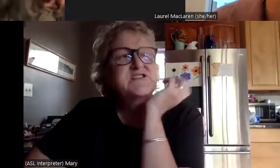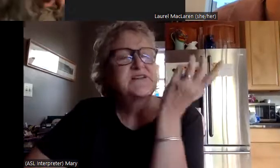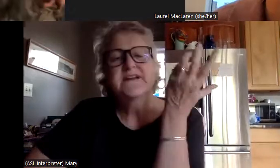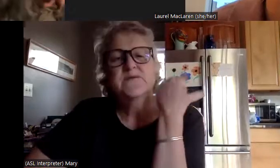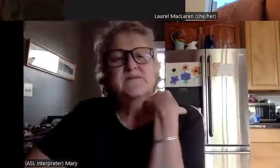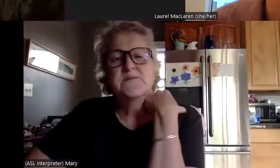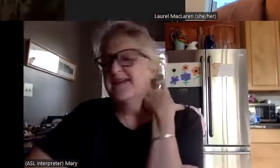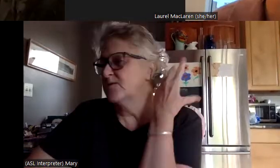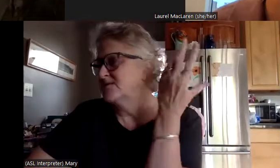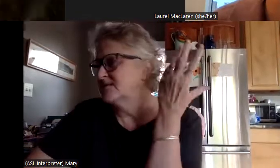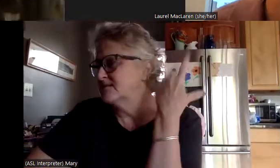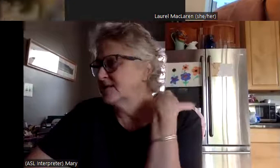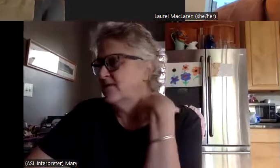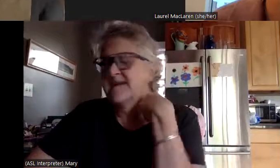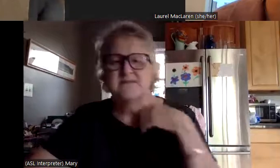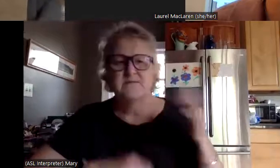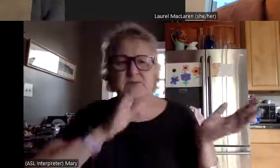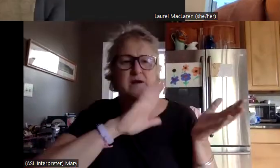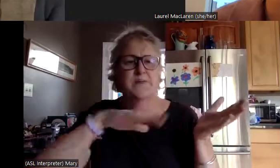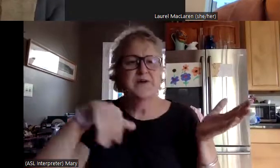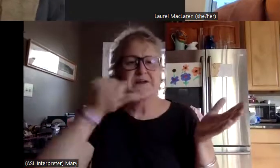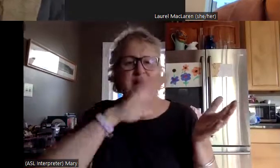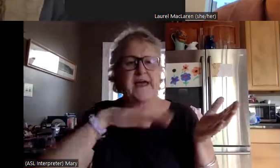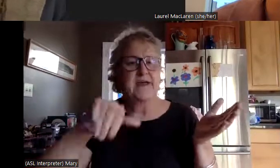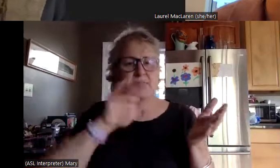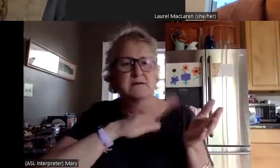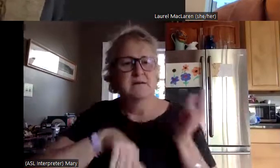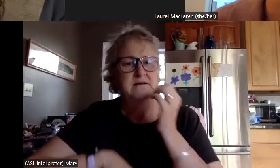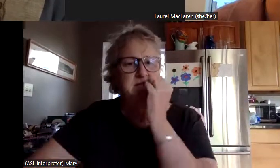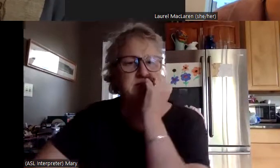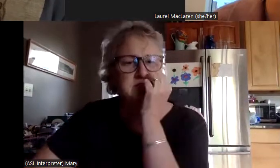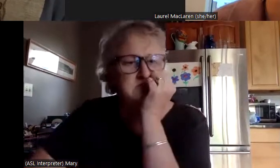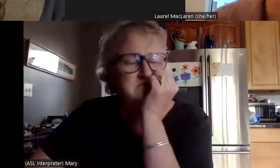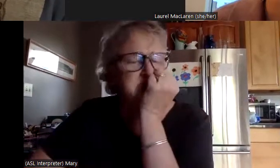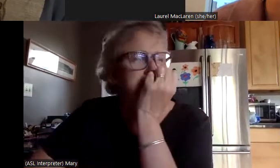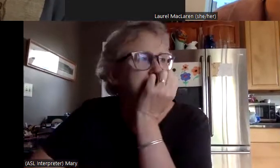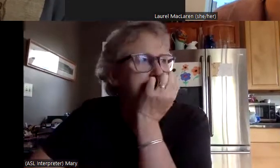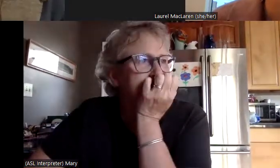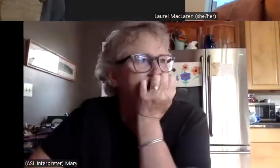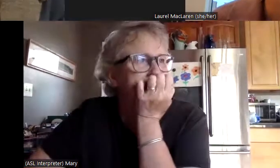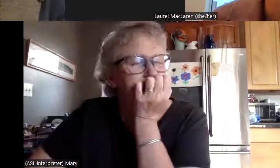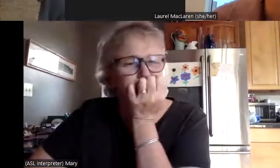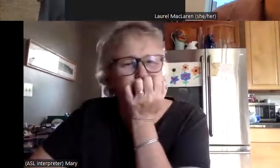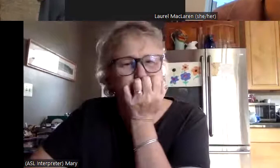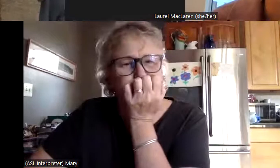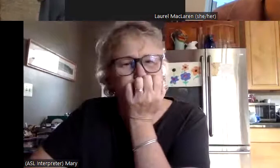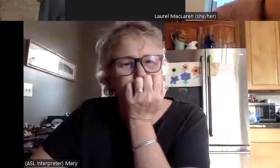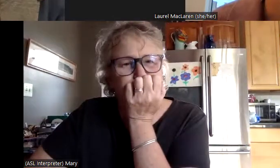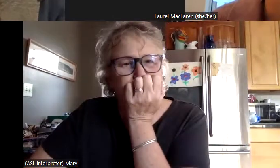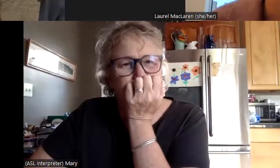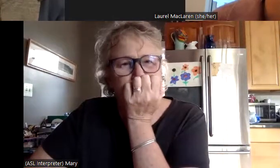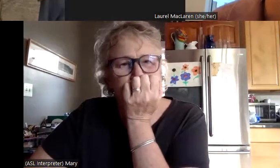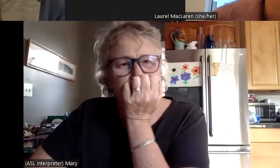But she treated it like it was a purring cat. Yeah. I always used to feel that way about